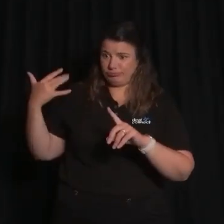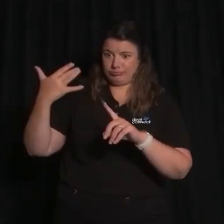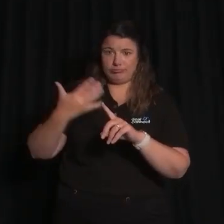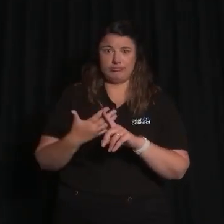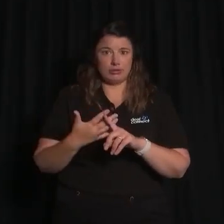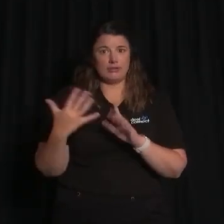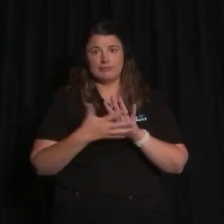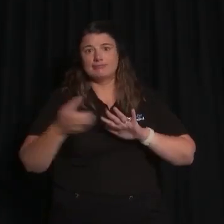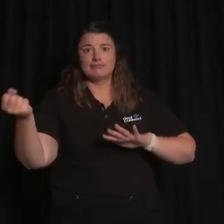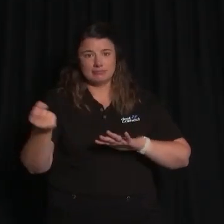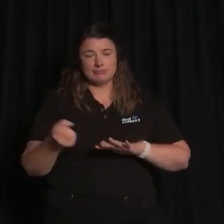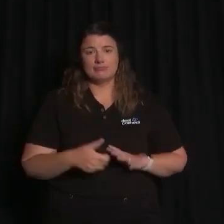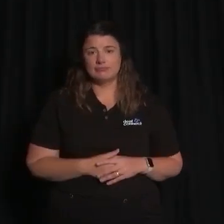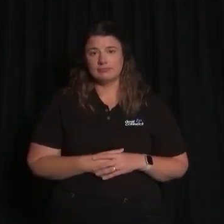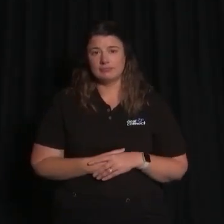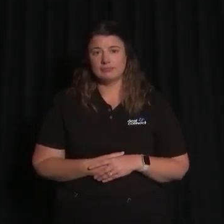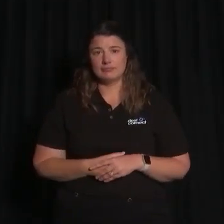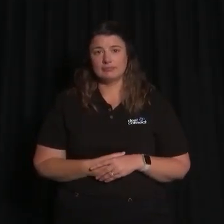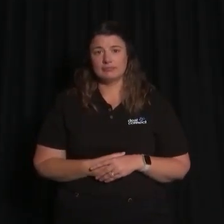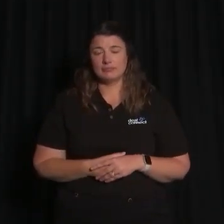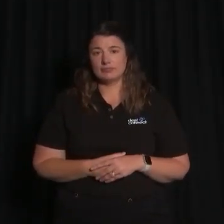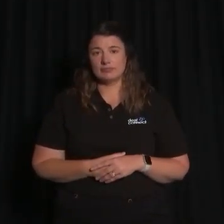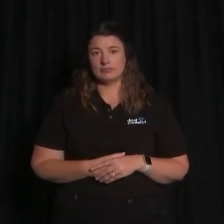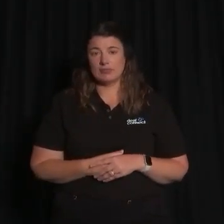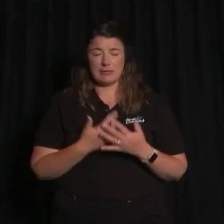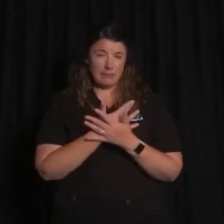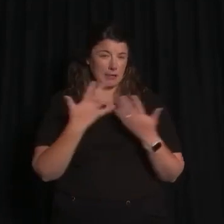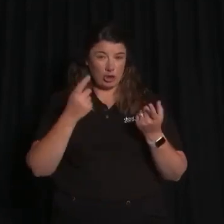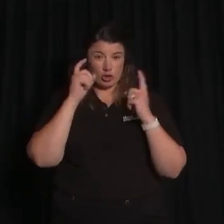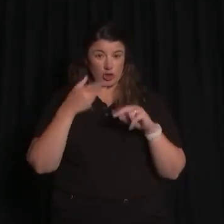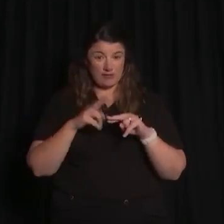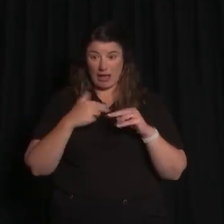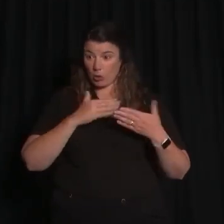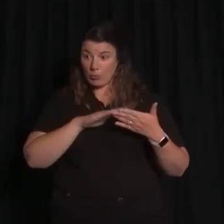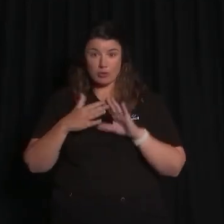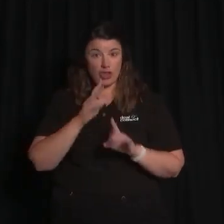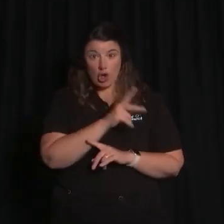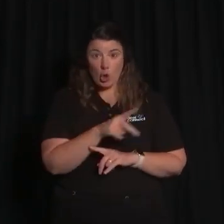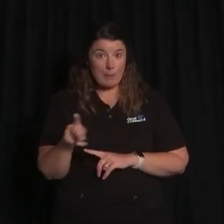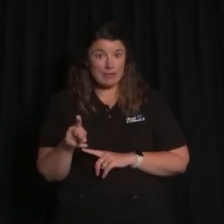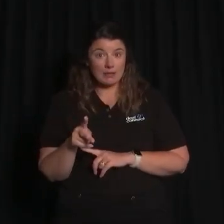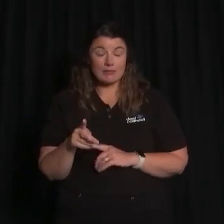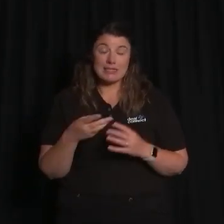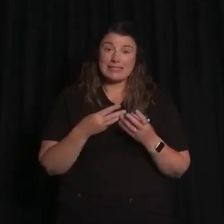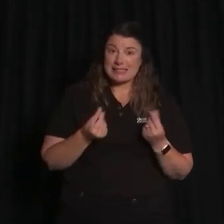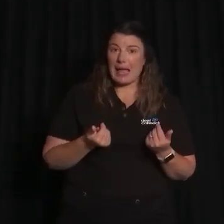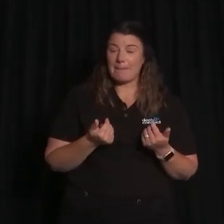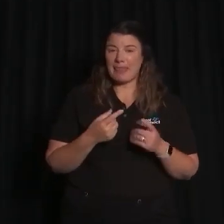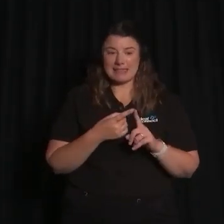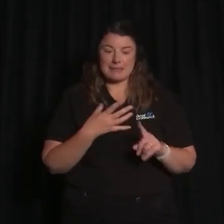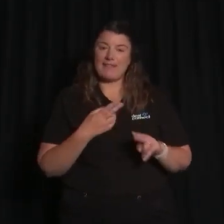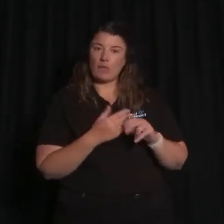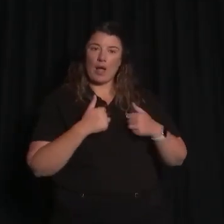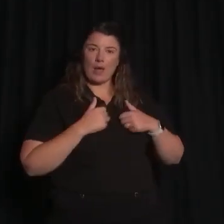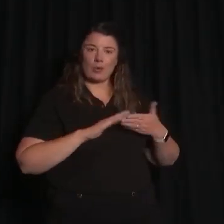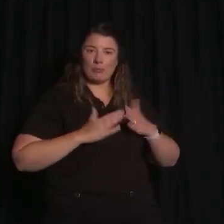of colonization. And while there's many concerns for our community that are common, there are some that are, of course, are unique and